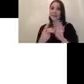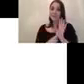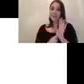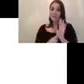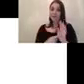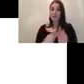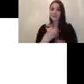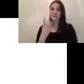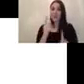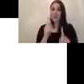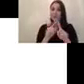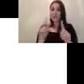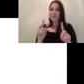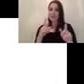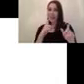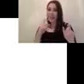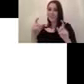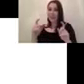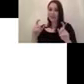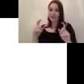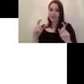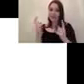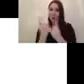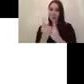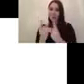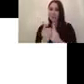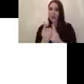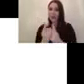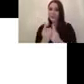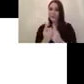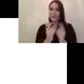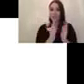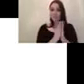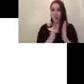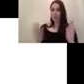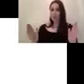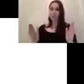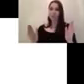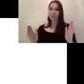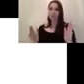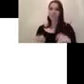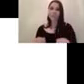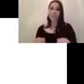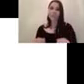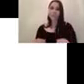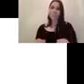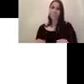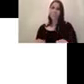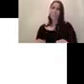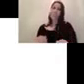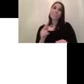to the image border, to the object border. This way, you don't have any